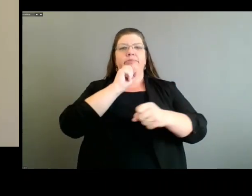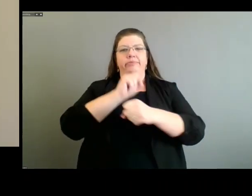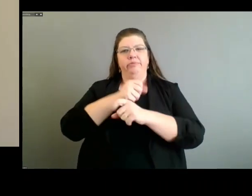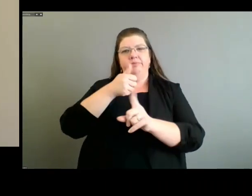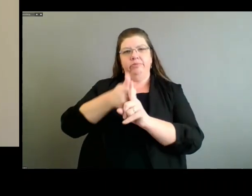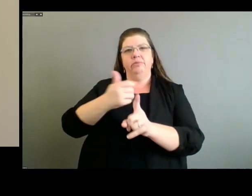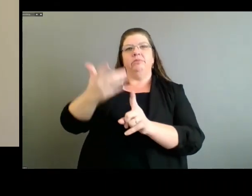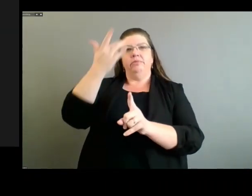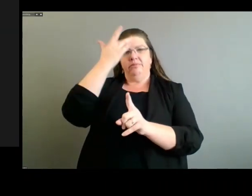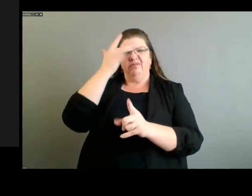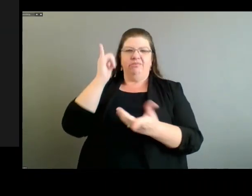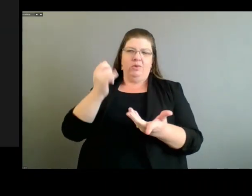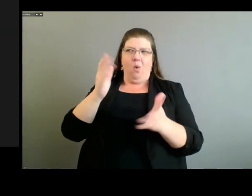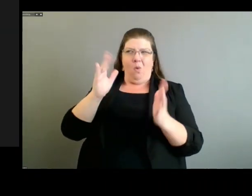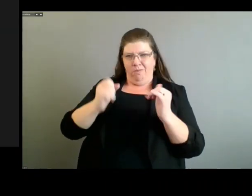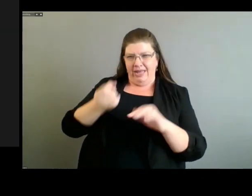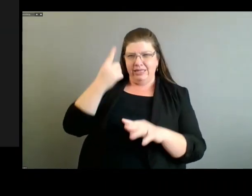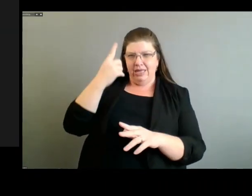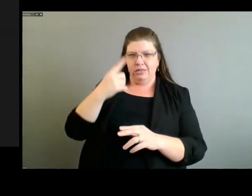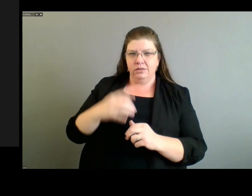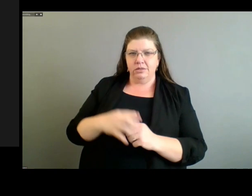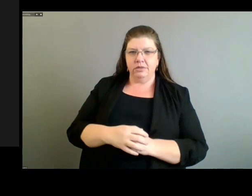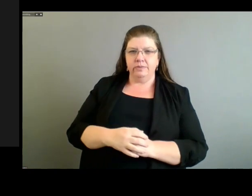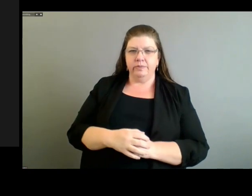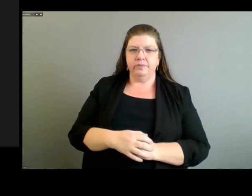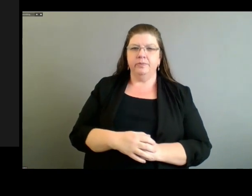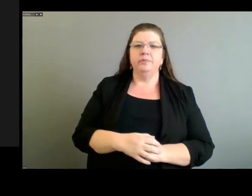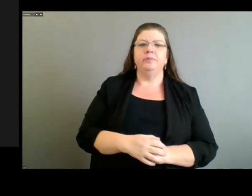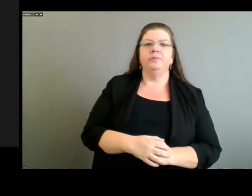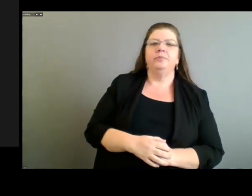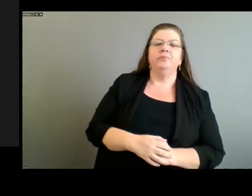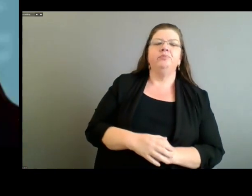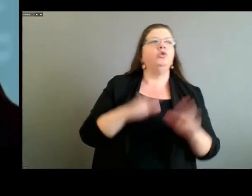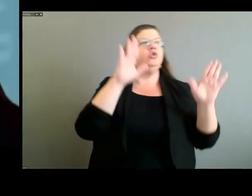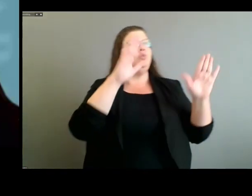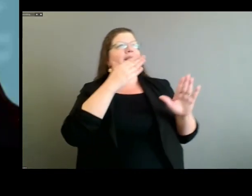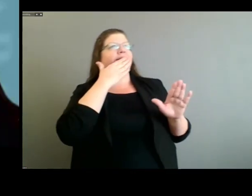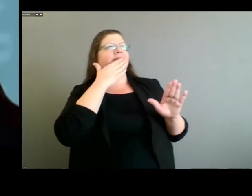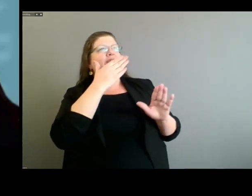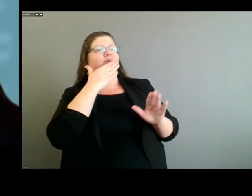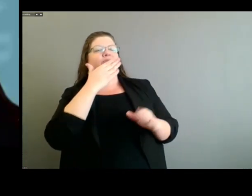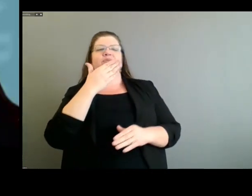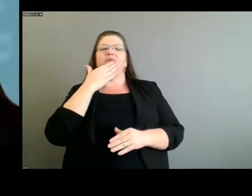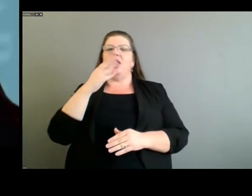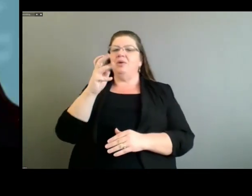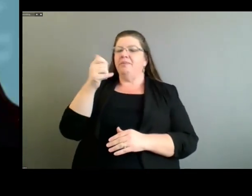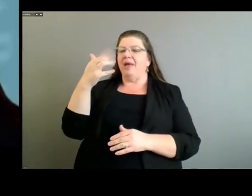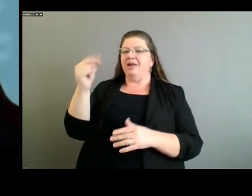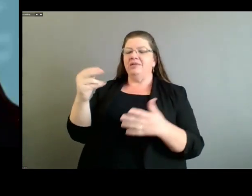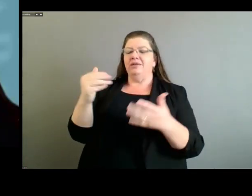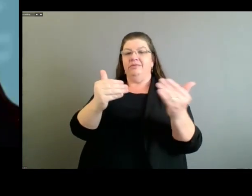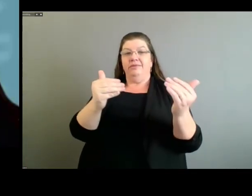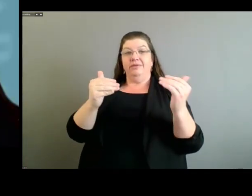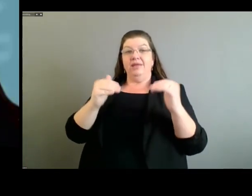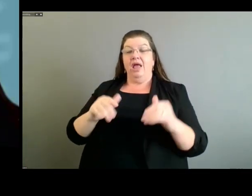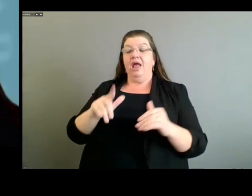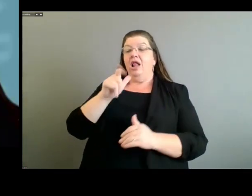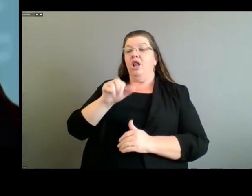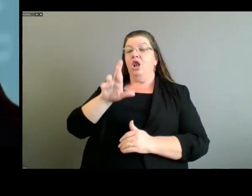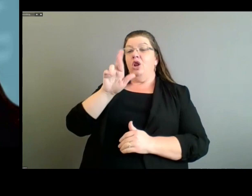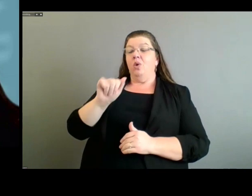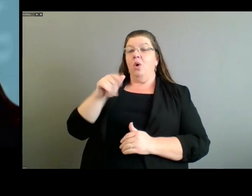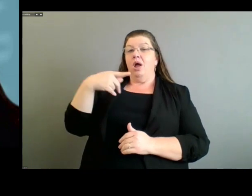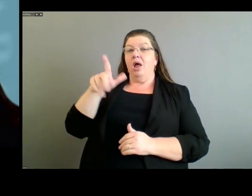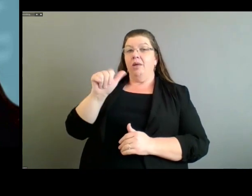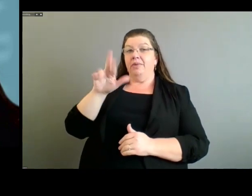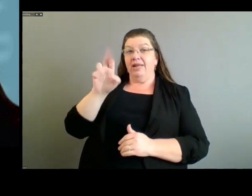I hope that makes sense. Great, thank you. Thank you, Madison. Next up, we are going to Laura Place